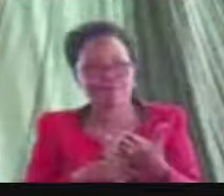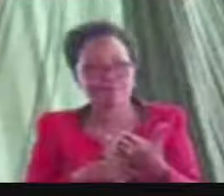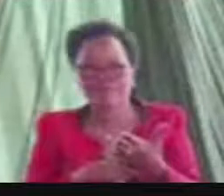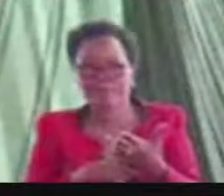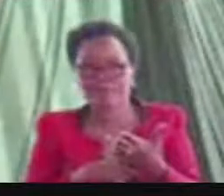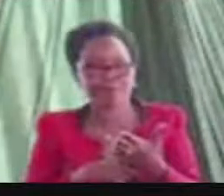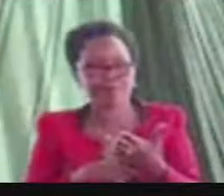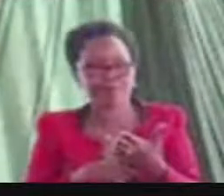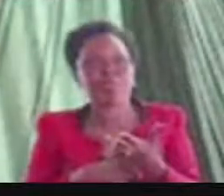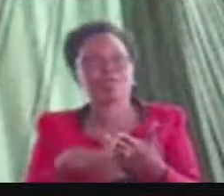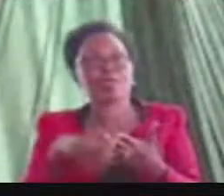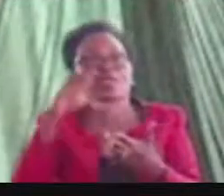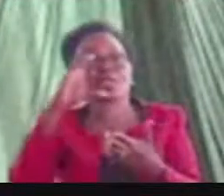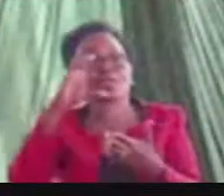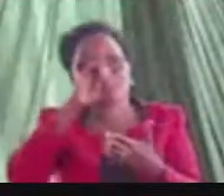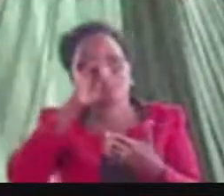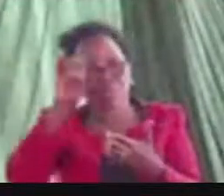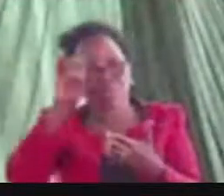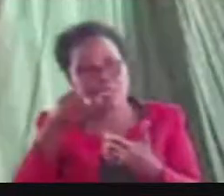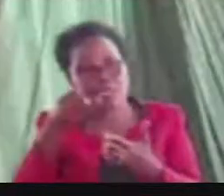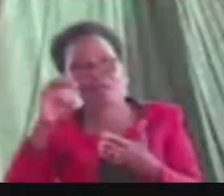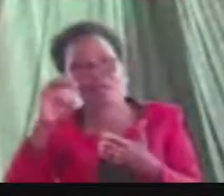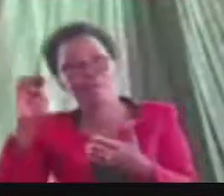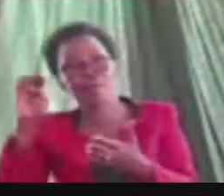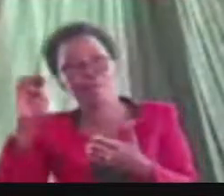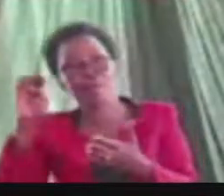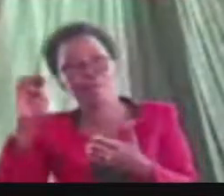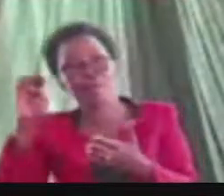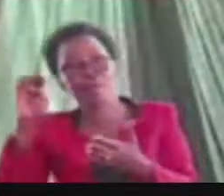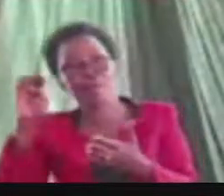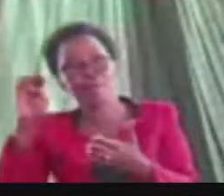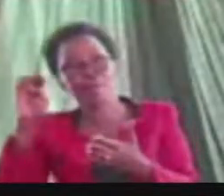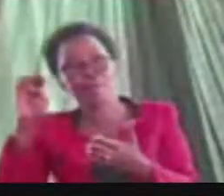The CJ Emeritus was very emphatic on